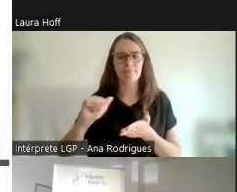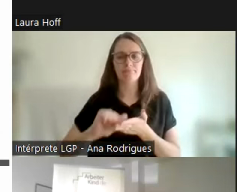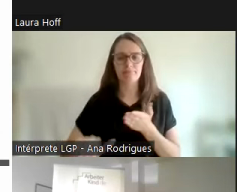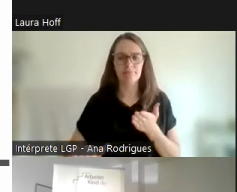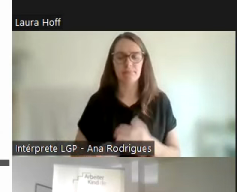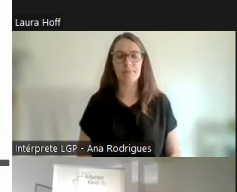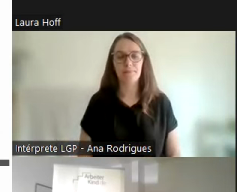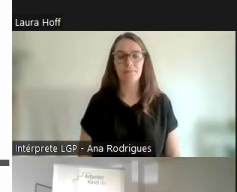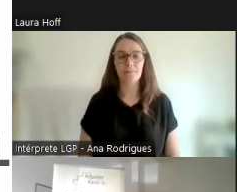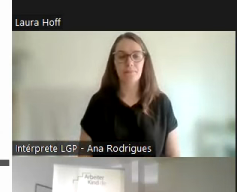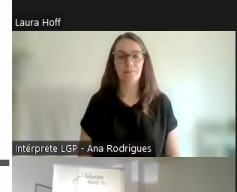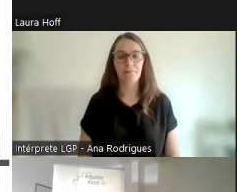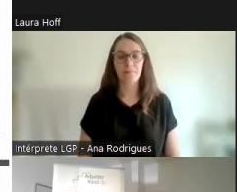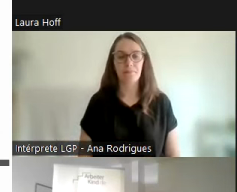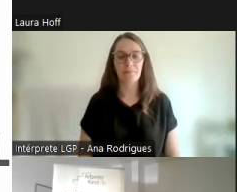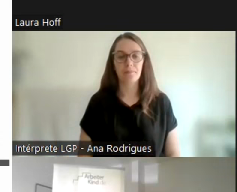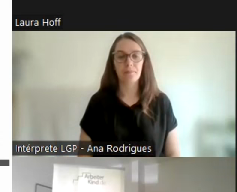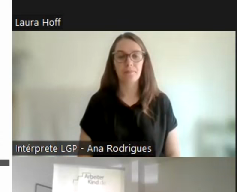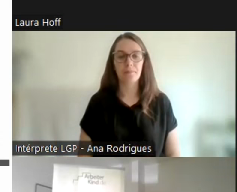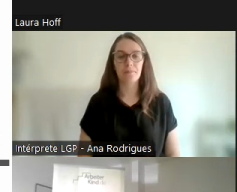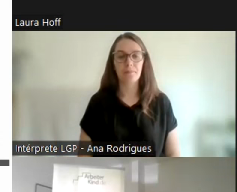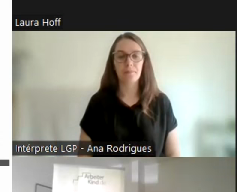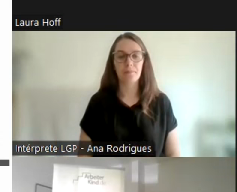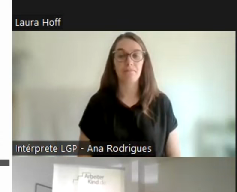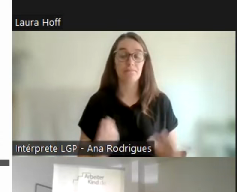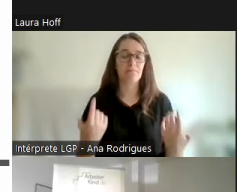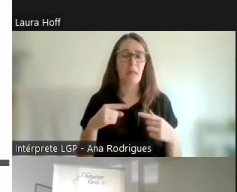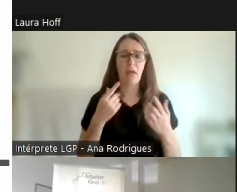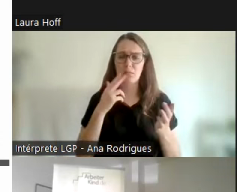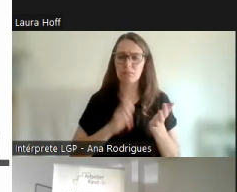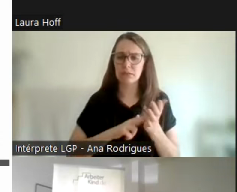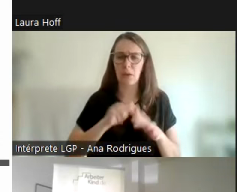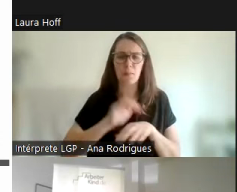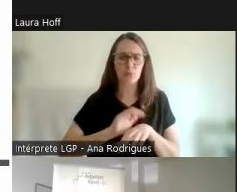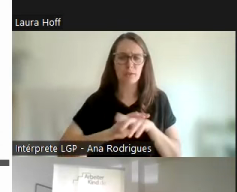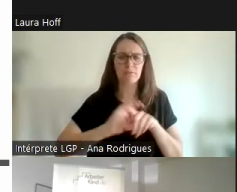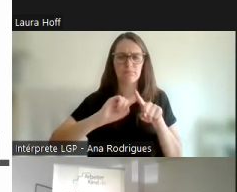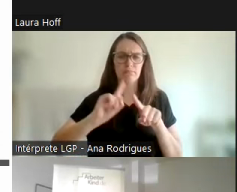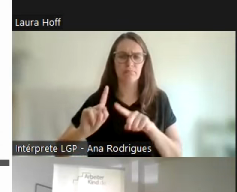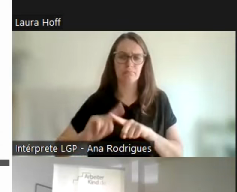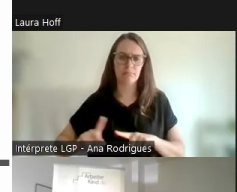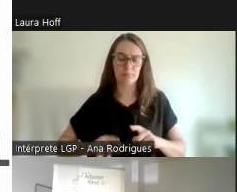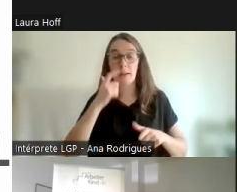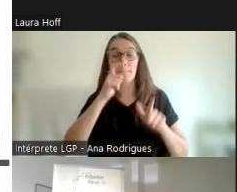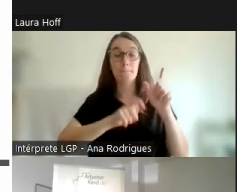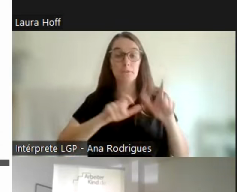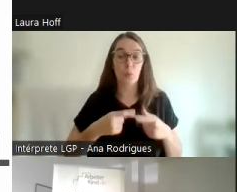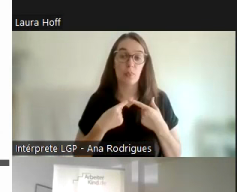at university? So obviously, there are many different reasons. People are very different, and I will just try